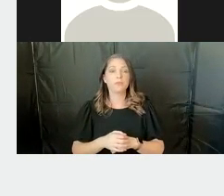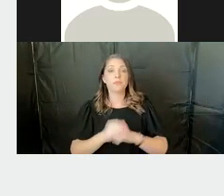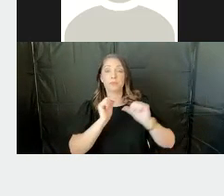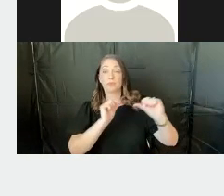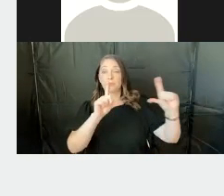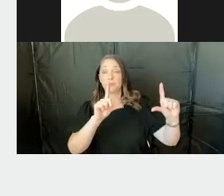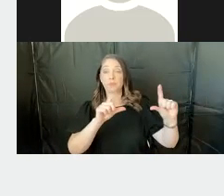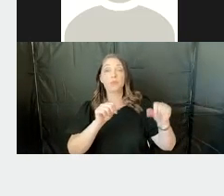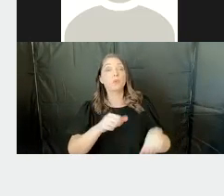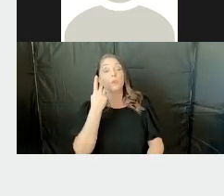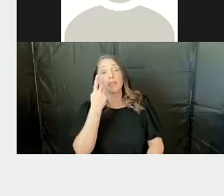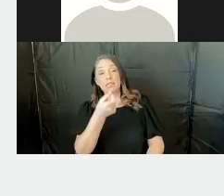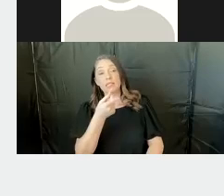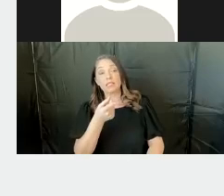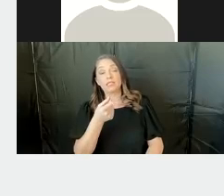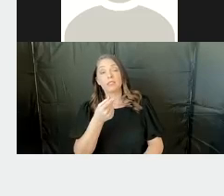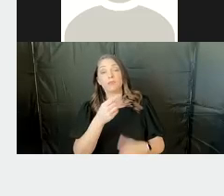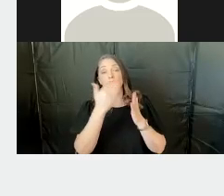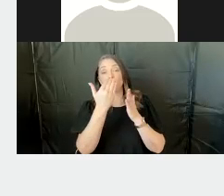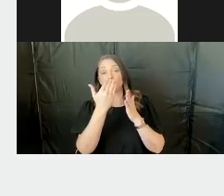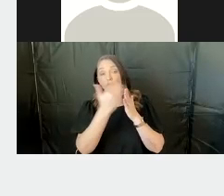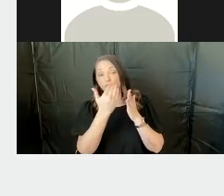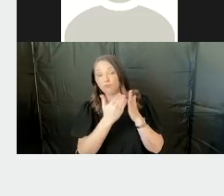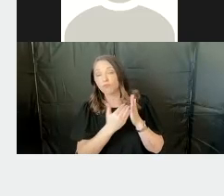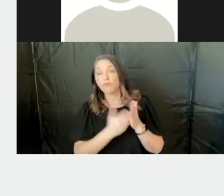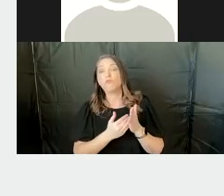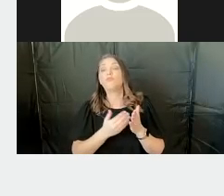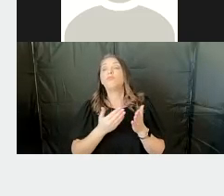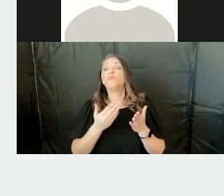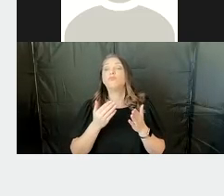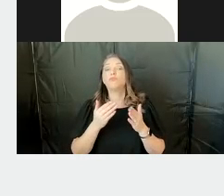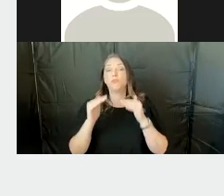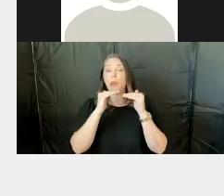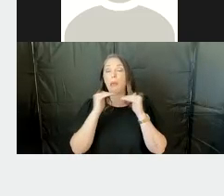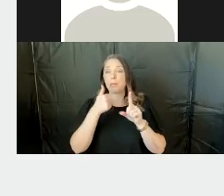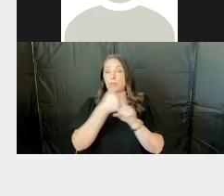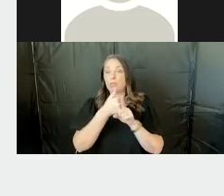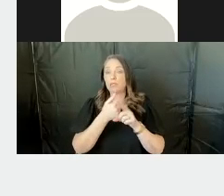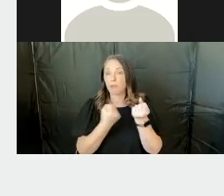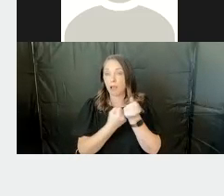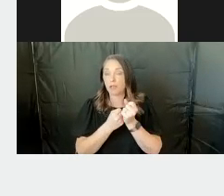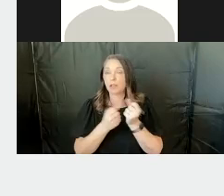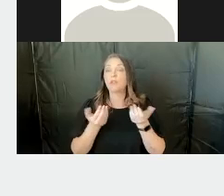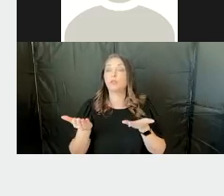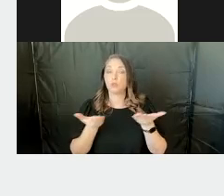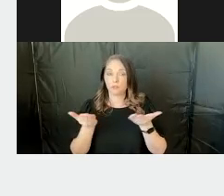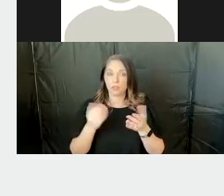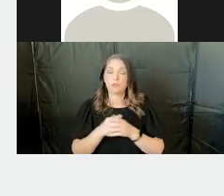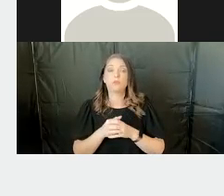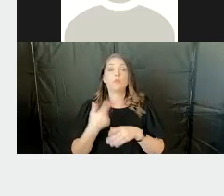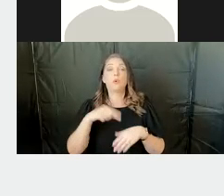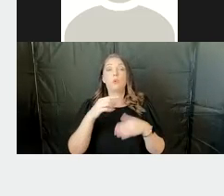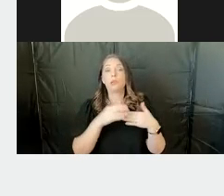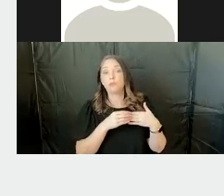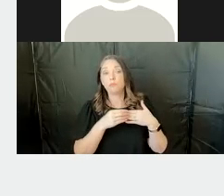have a list of our peer and self-advocacy services. So what do? We facilitate self-advocacy groups in mental